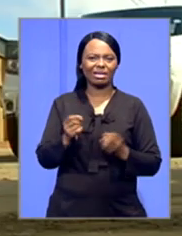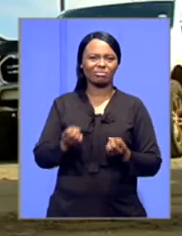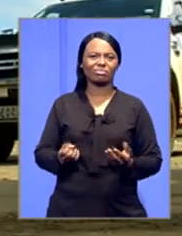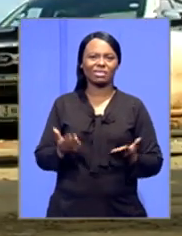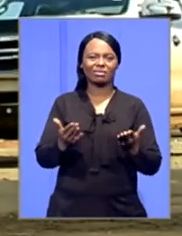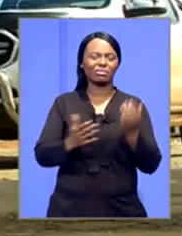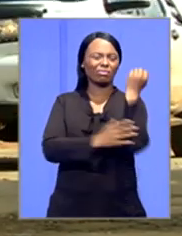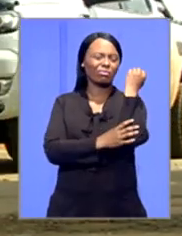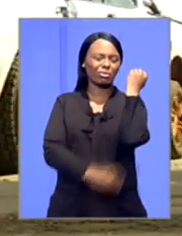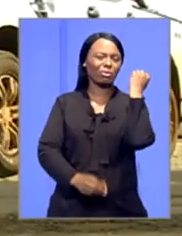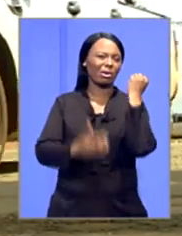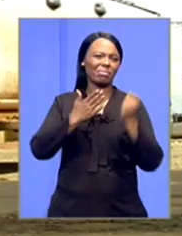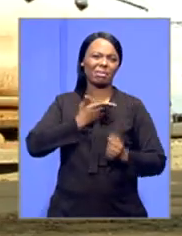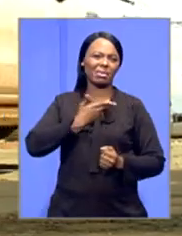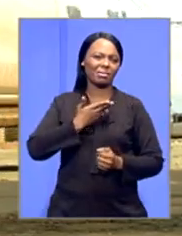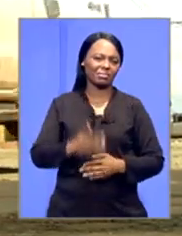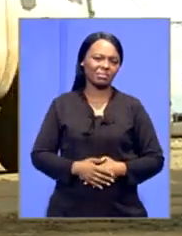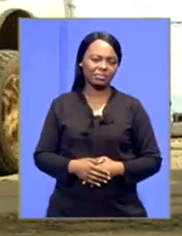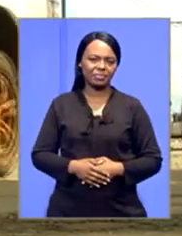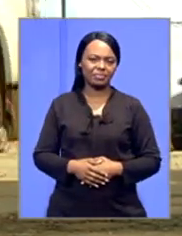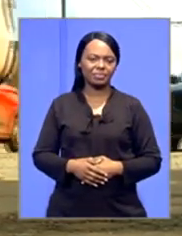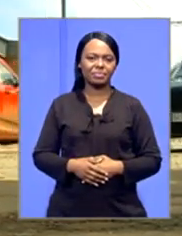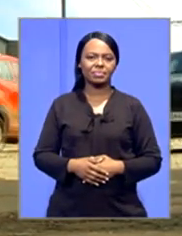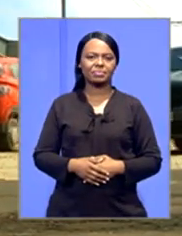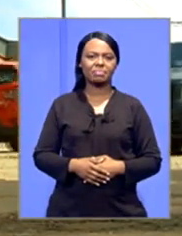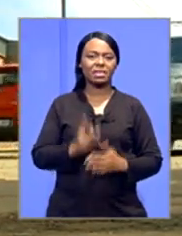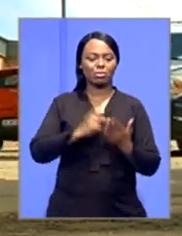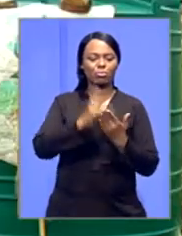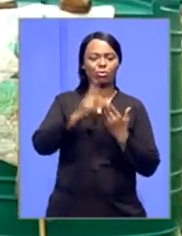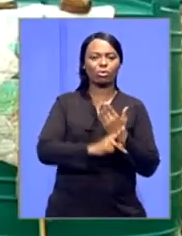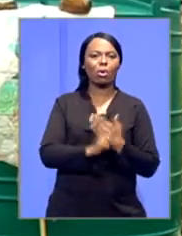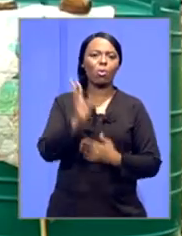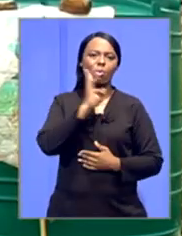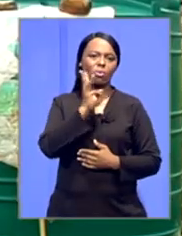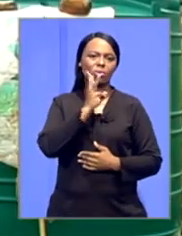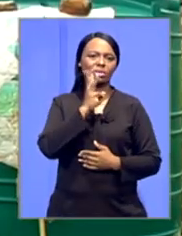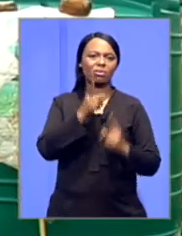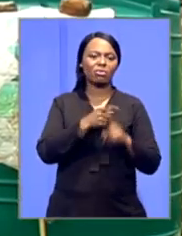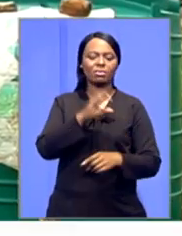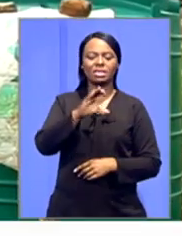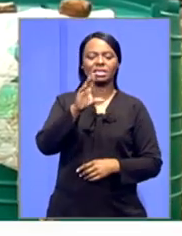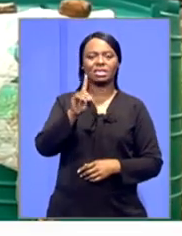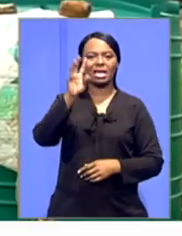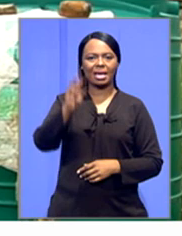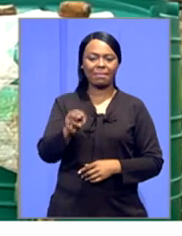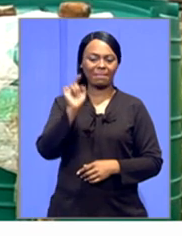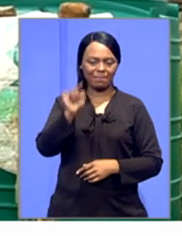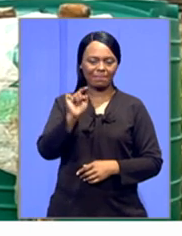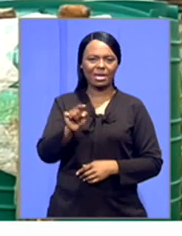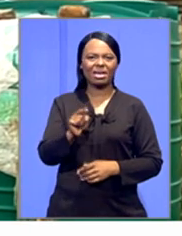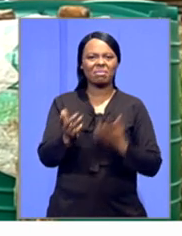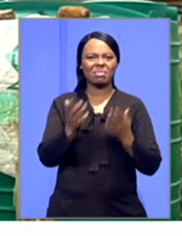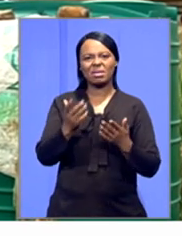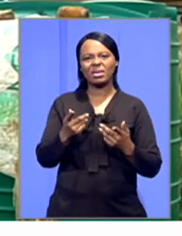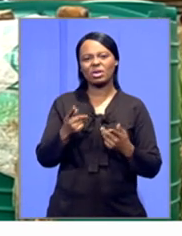teng e saleletse kwa morago. Go na le diporojecte tsa metsi tse di diang ke CDM tse lo di ka ba di jela tšhelete ka